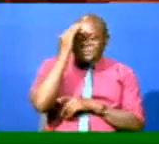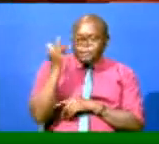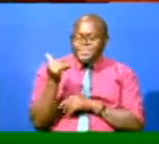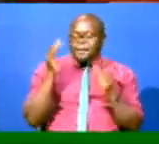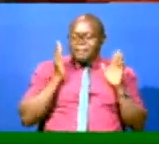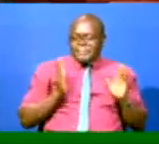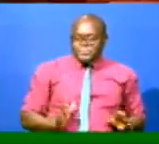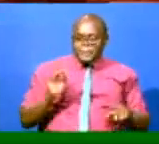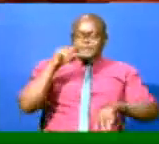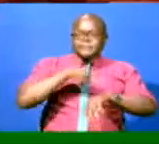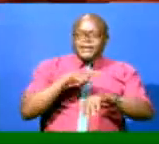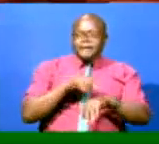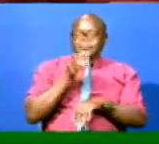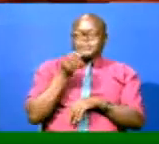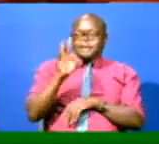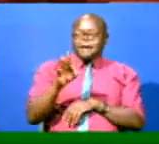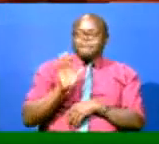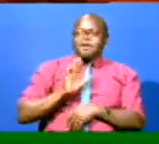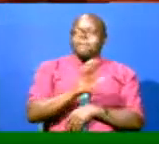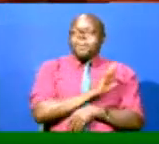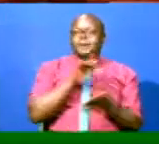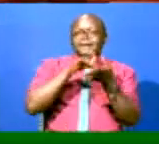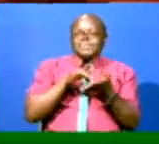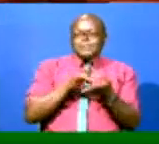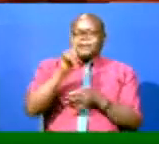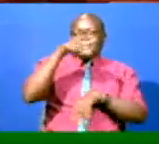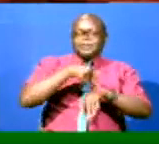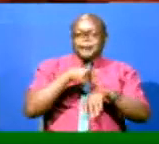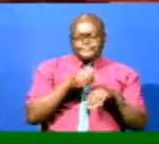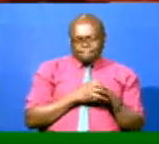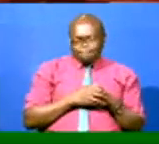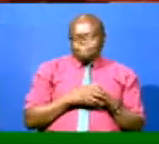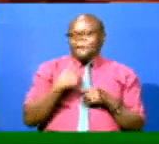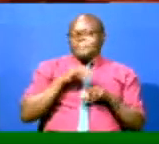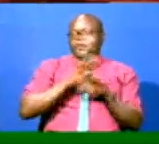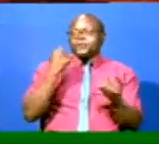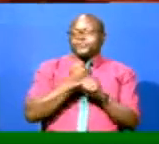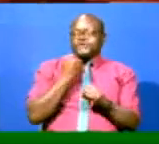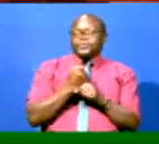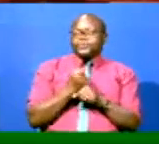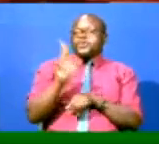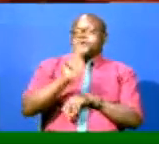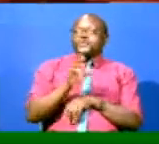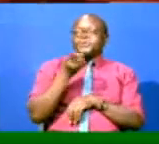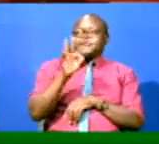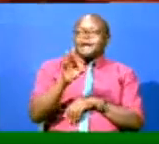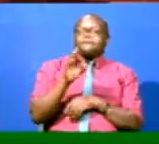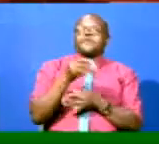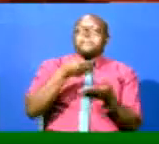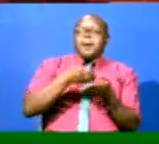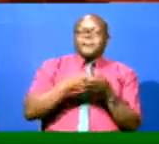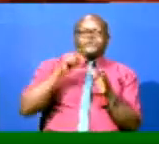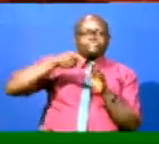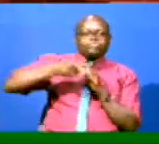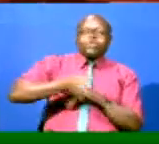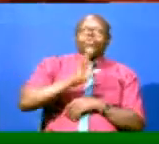when CDF board insisted at one point that I should not use CDF money to drill water,